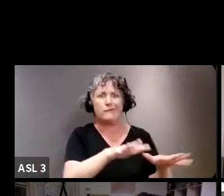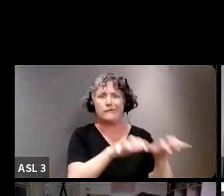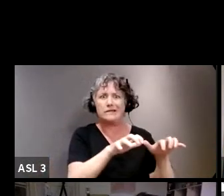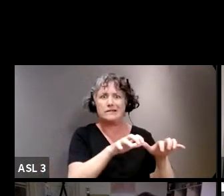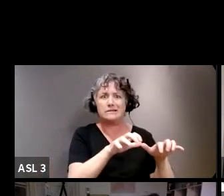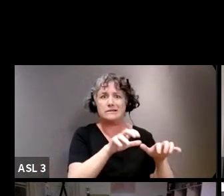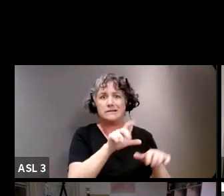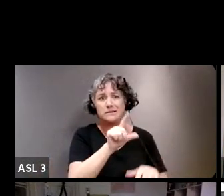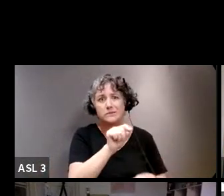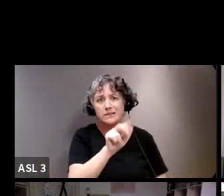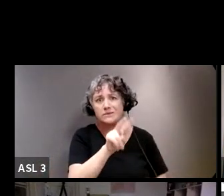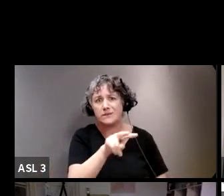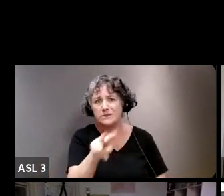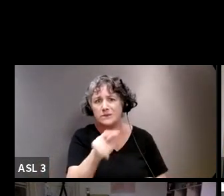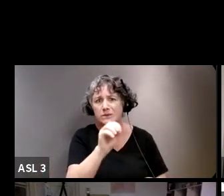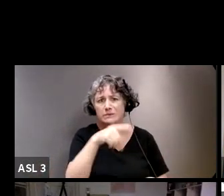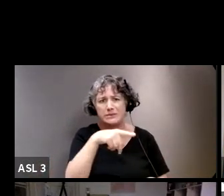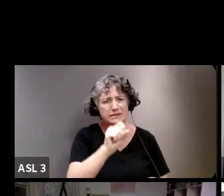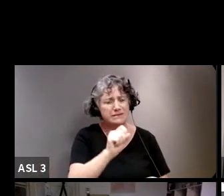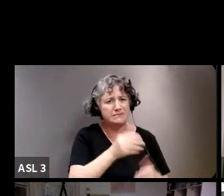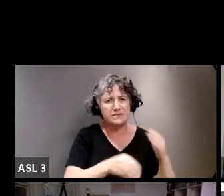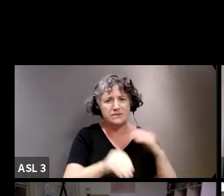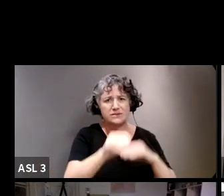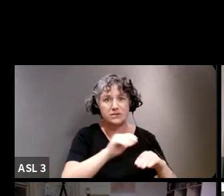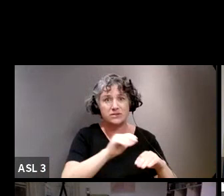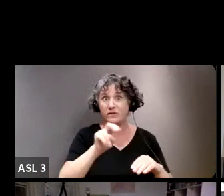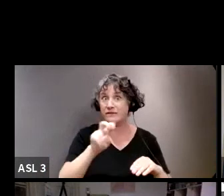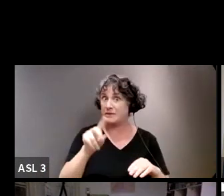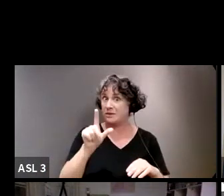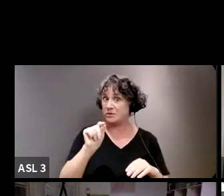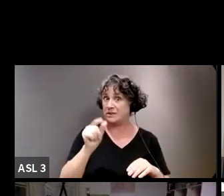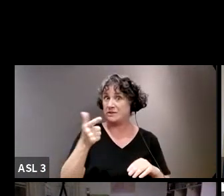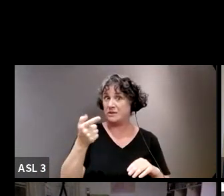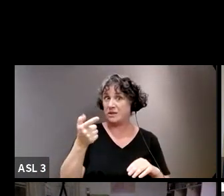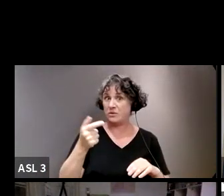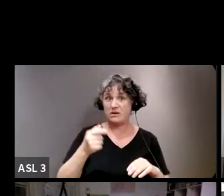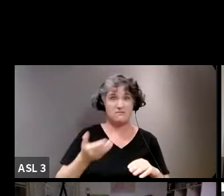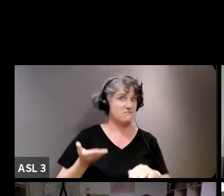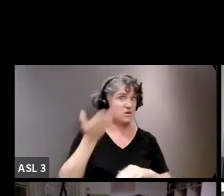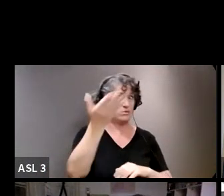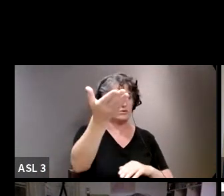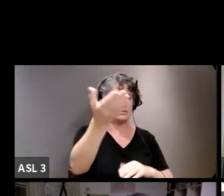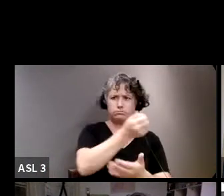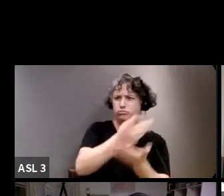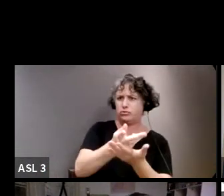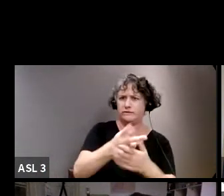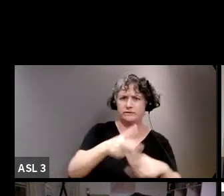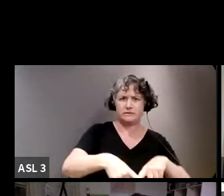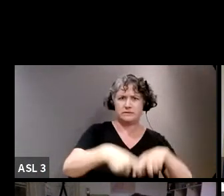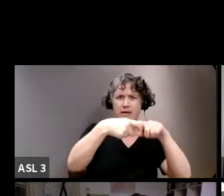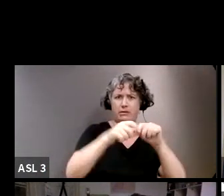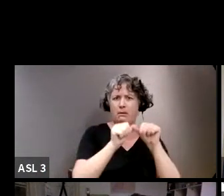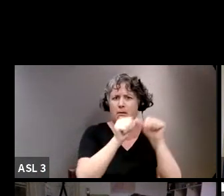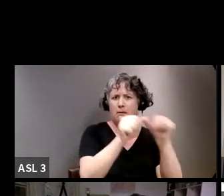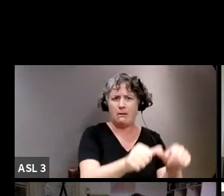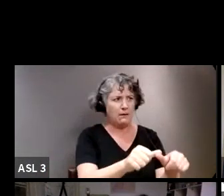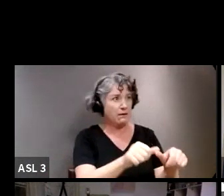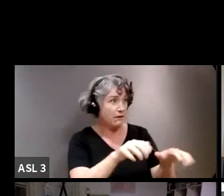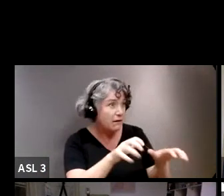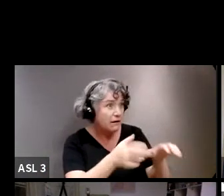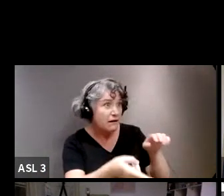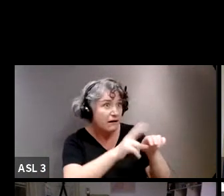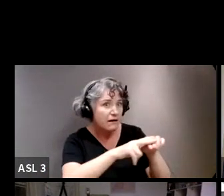budget as it was mentioned in motion tabled in november of 2021. in all honesty i can assume most of the public does not want to be